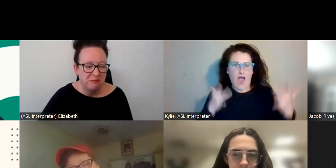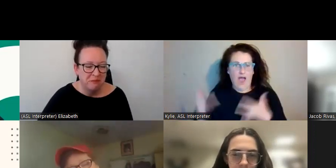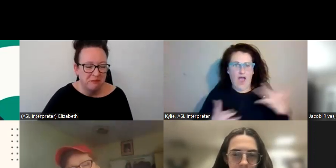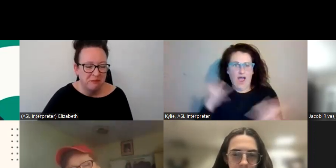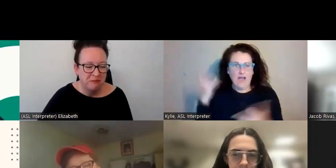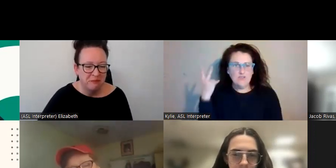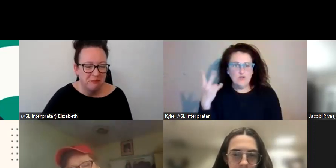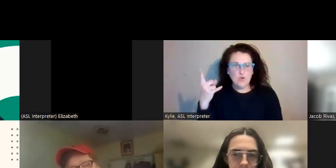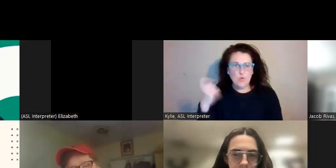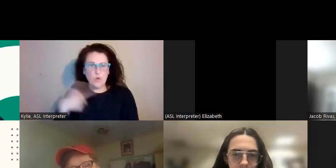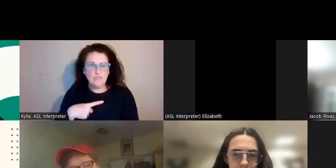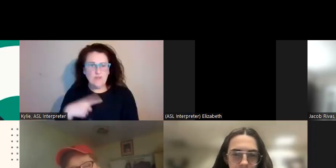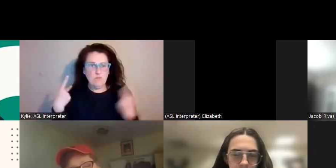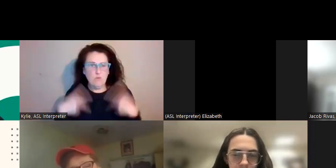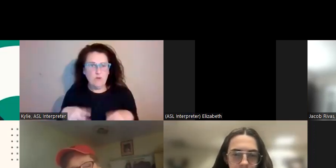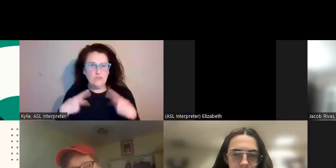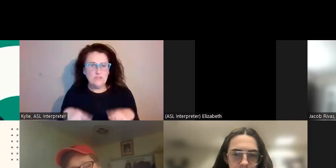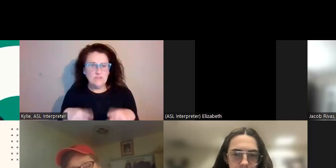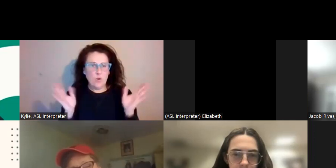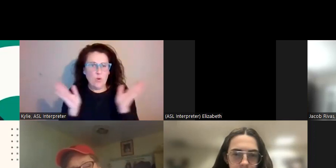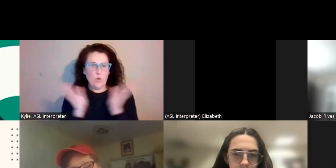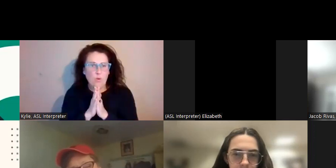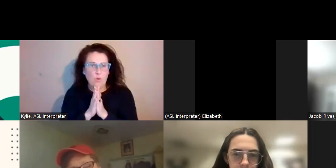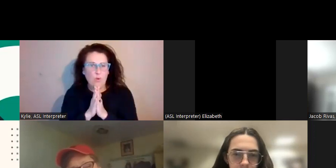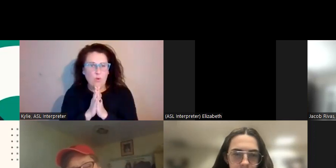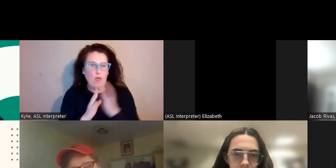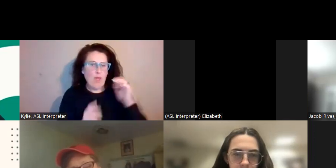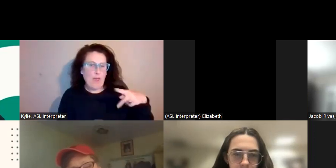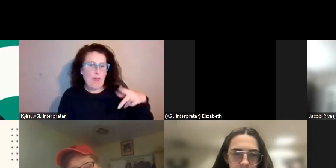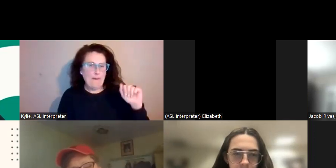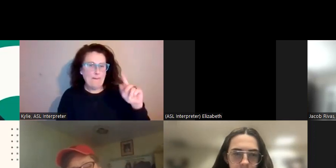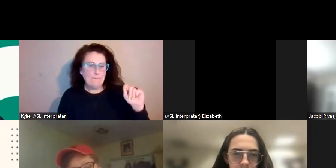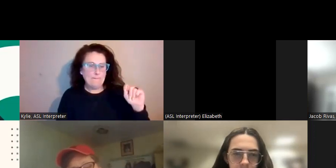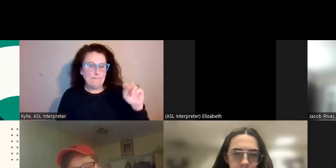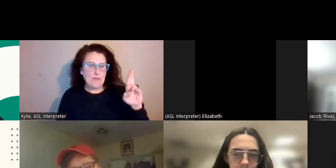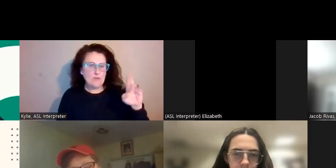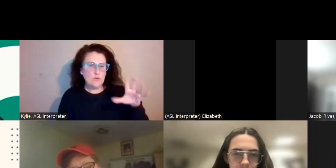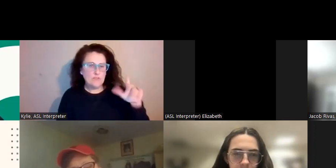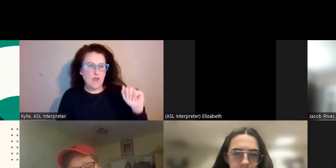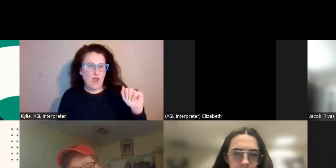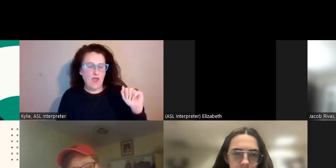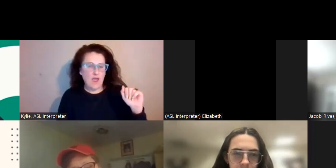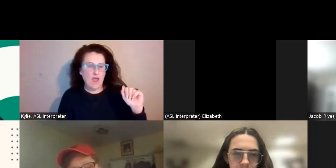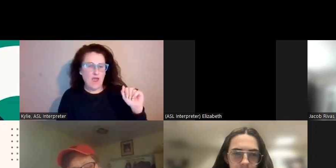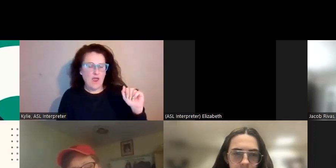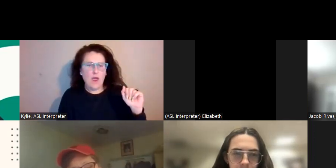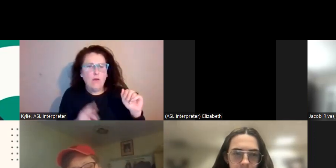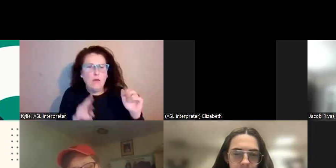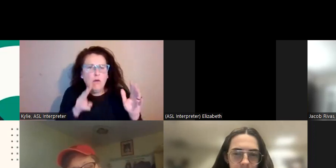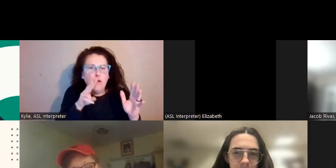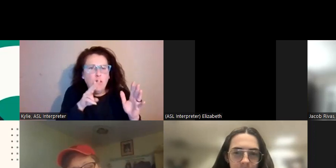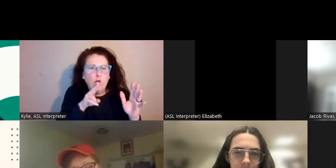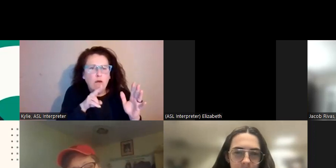Patricia, Okay, I'm sorry, I misread that. That is